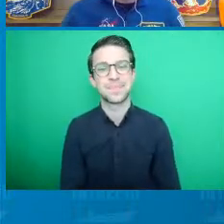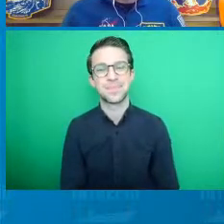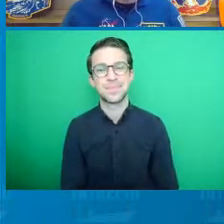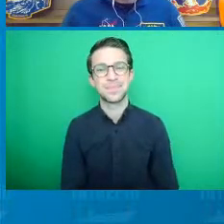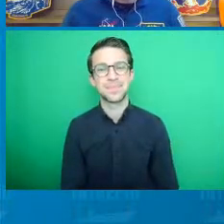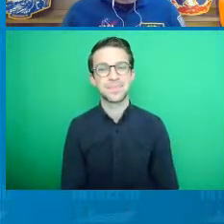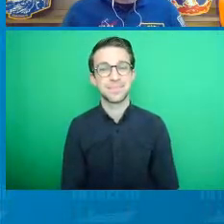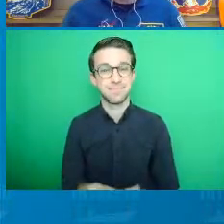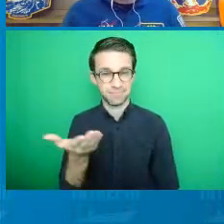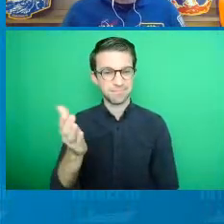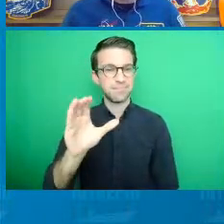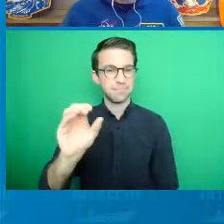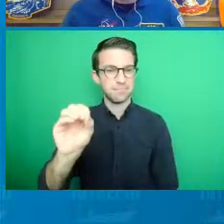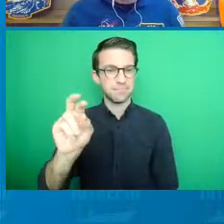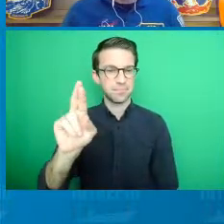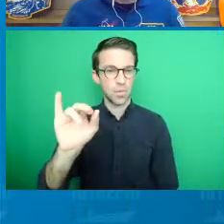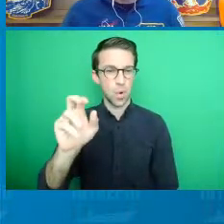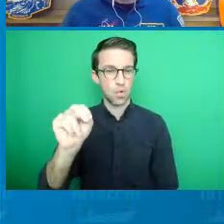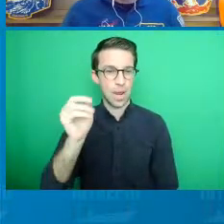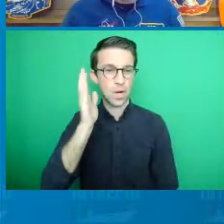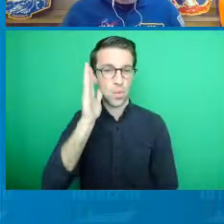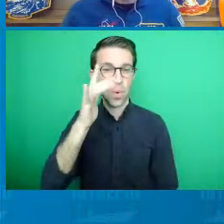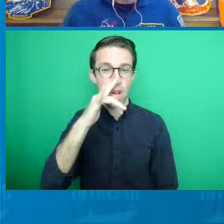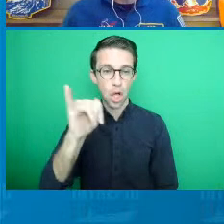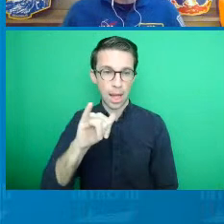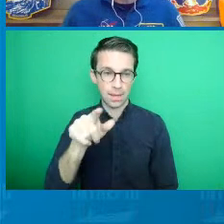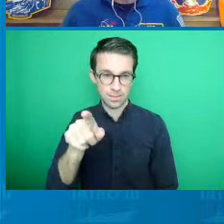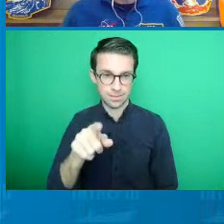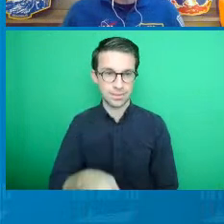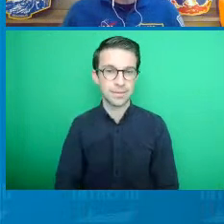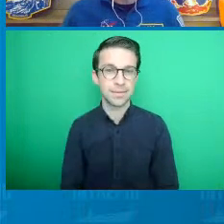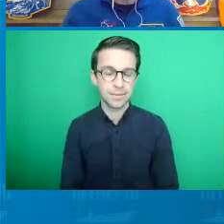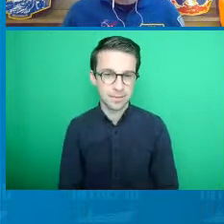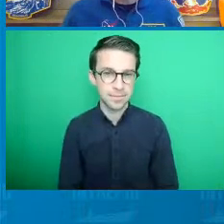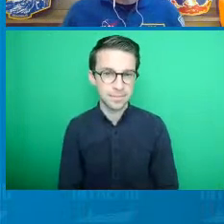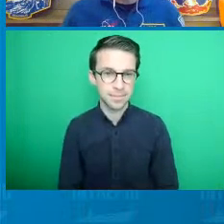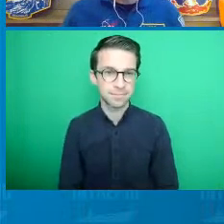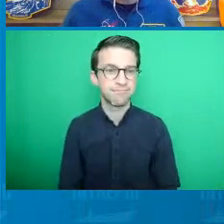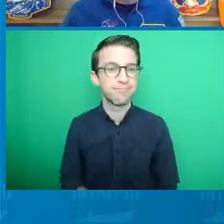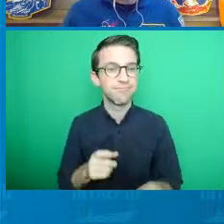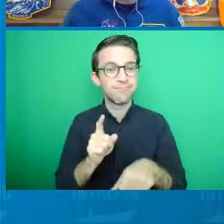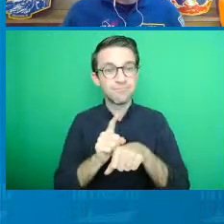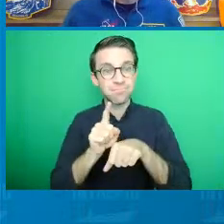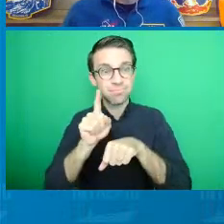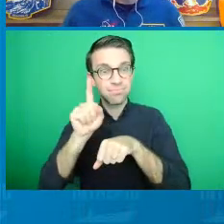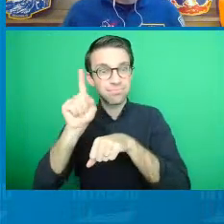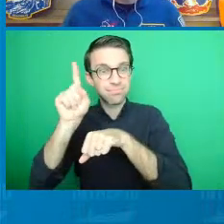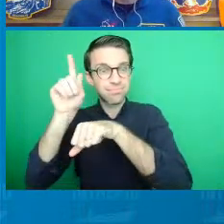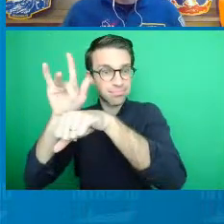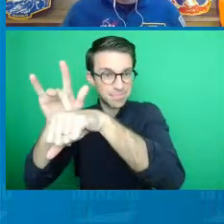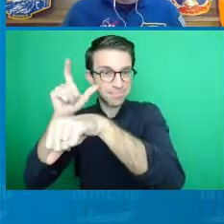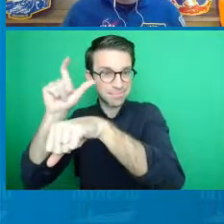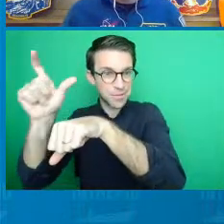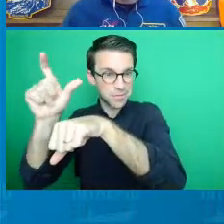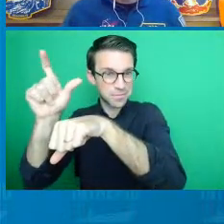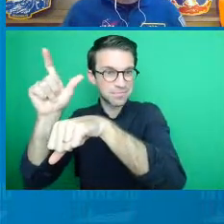So this is what the Orion capsule and spacecraft is going to look like initially to take us to the